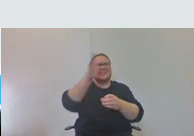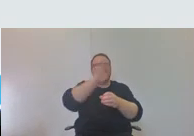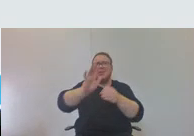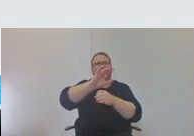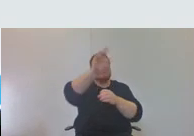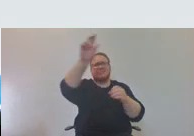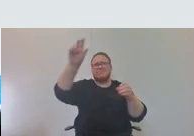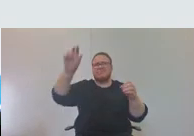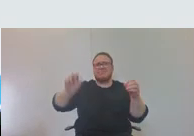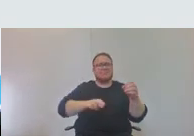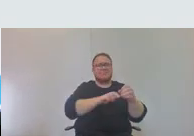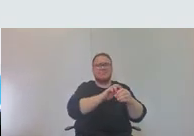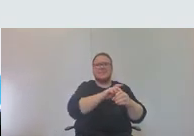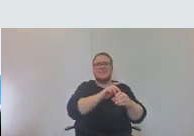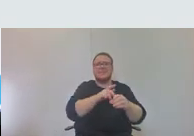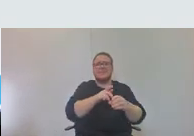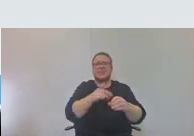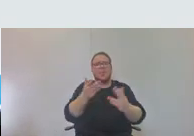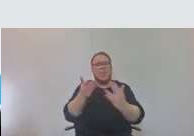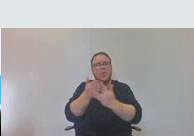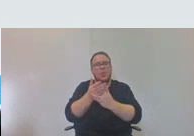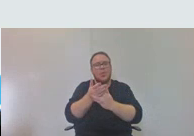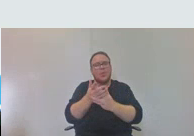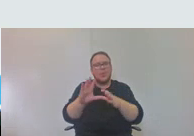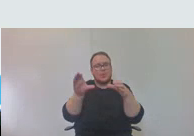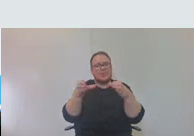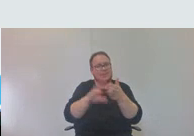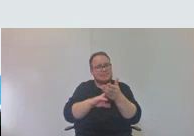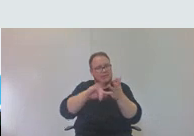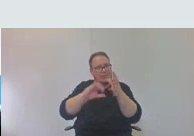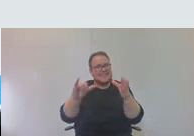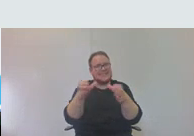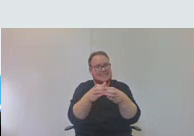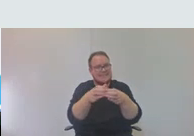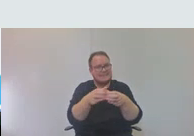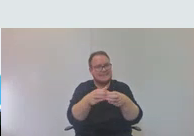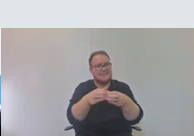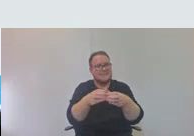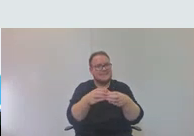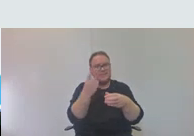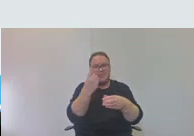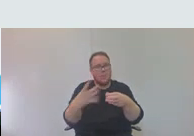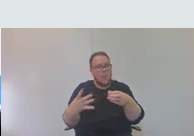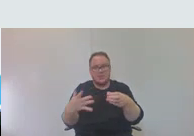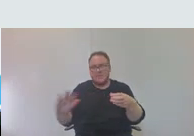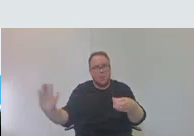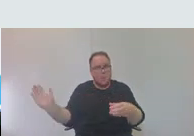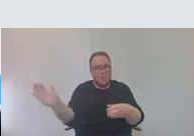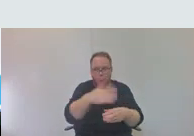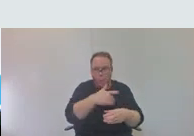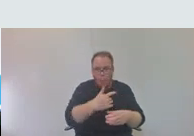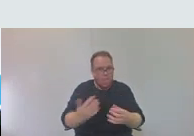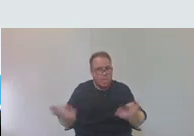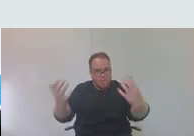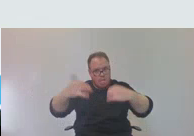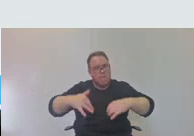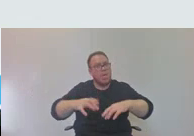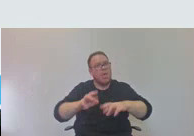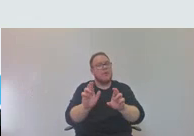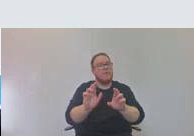hopefully the fact that we're doing this through Teams, we're doing it once, so you can hear from all of us, for the members of the public who've joined us. Hopefully you've found